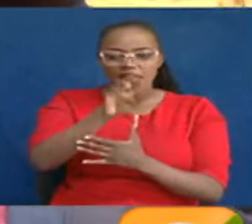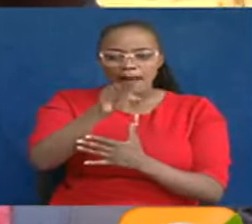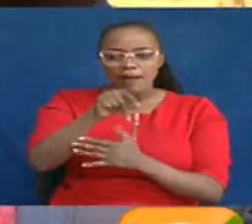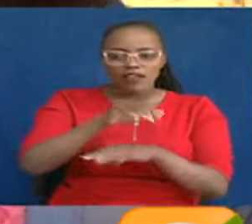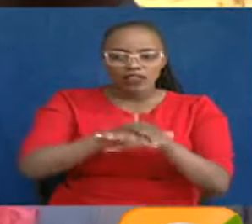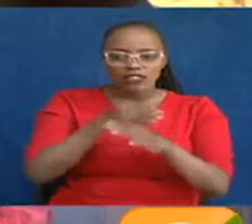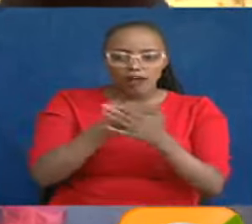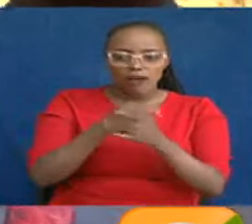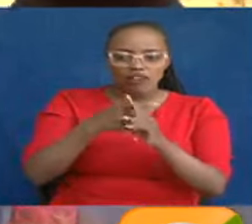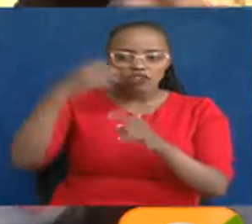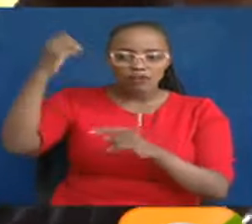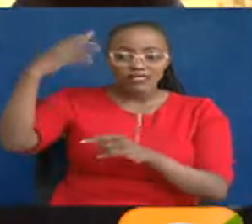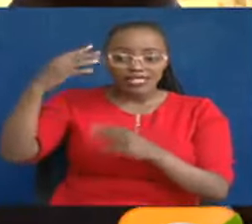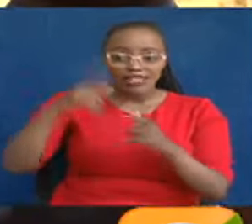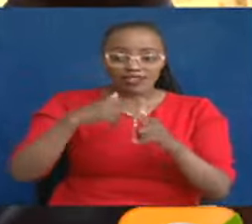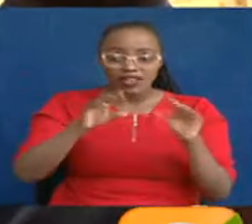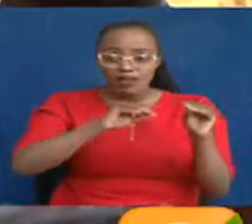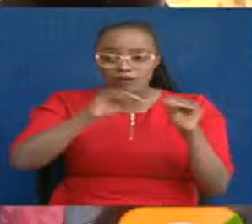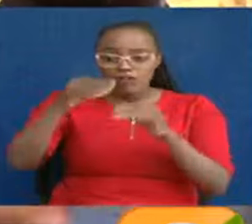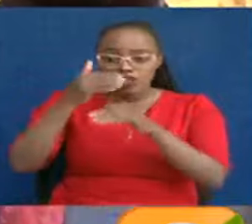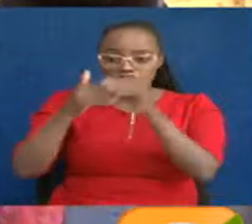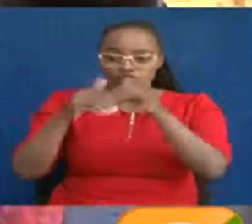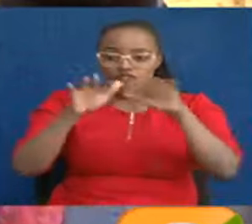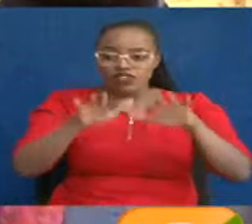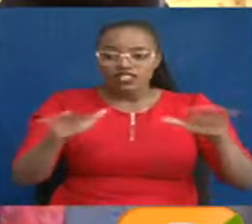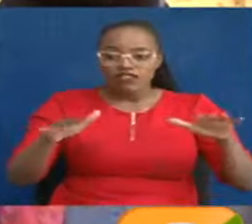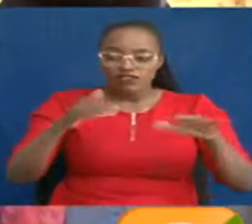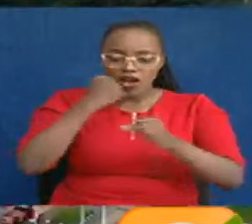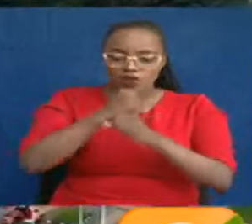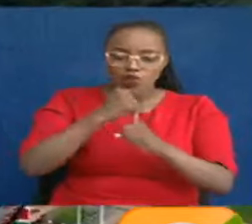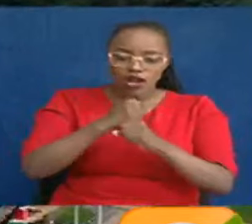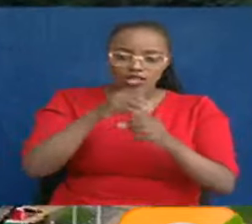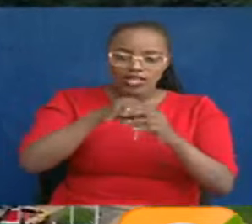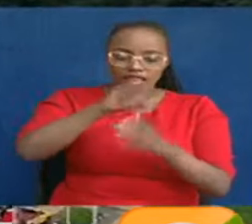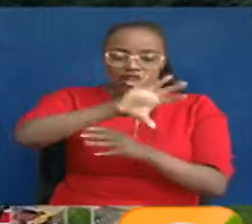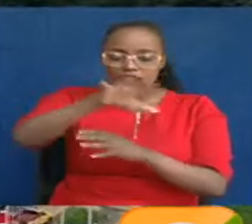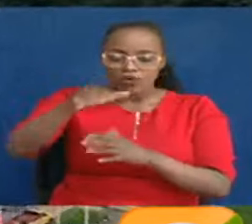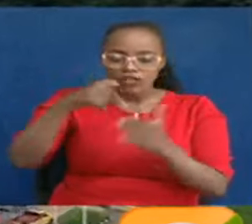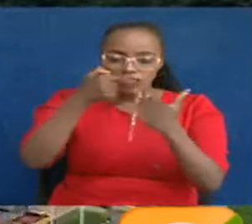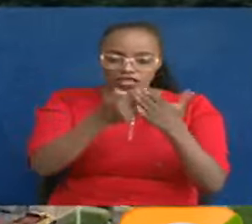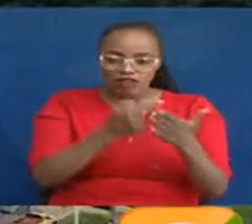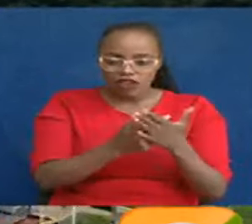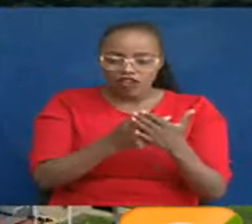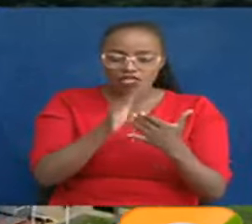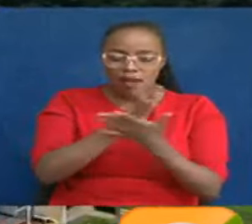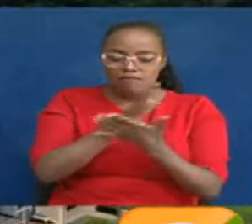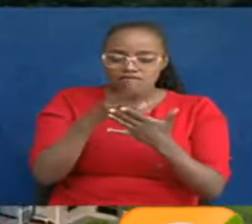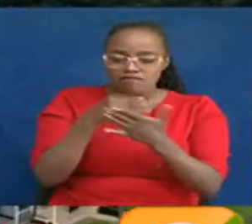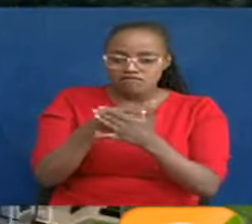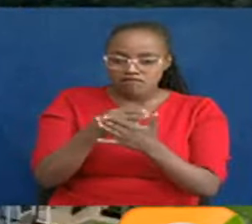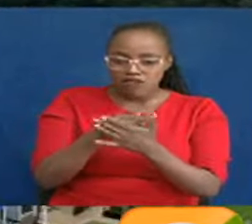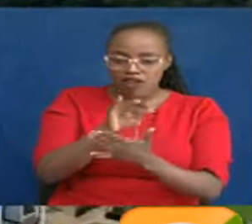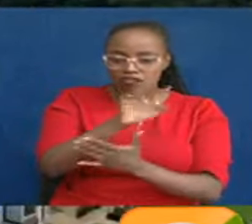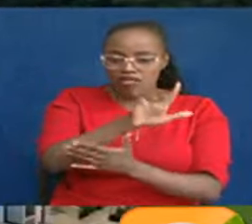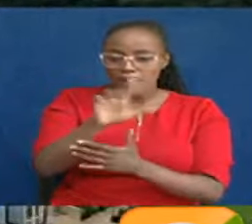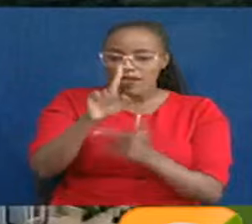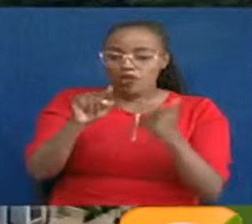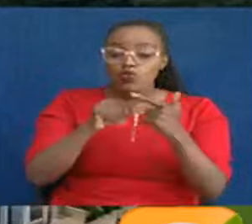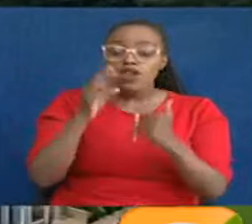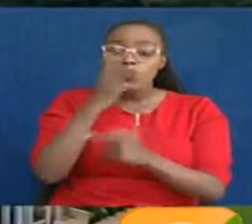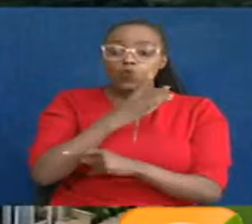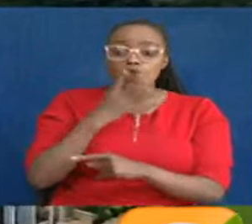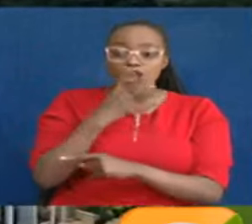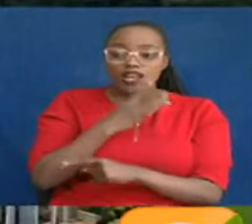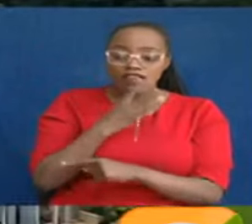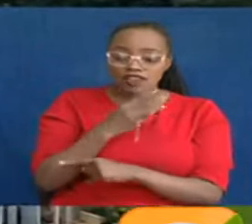katika mambo ya stima, wamepeleka katika kujenga masoko, na hiyo ni kazi ya county. Mediation of the Division of Revenue Bill resumes Wednesday with